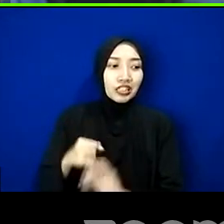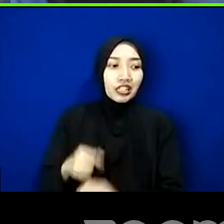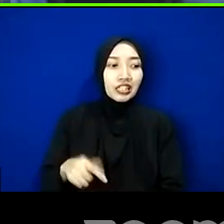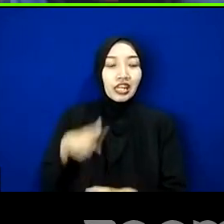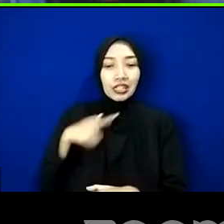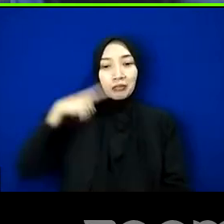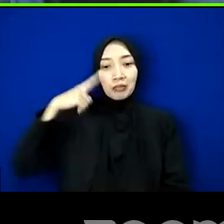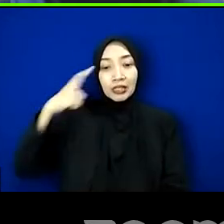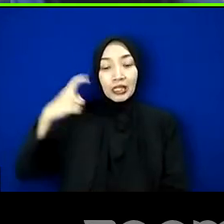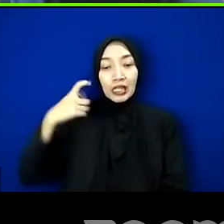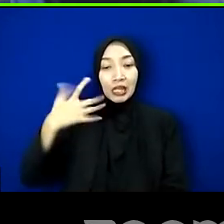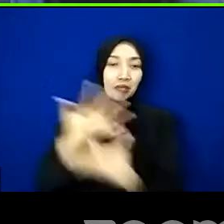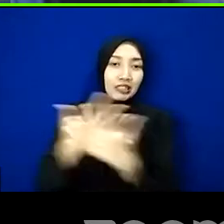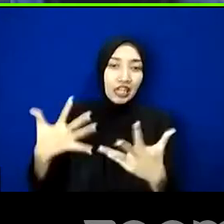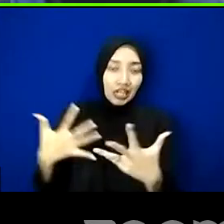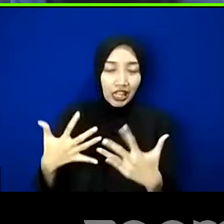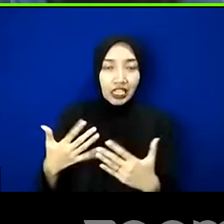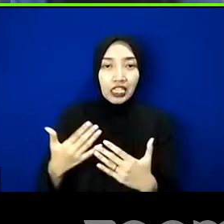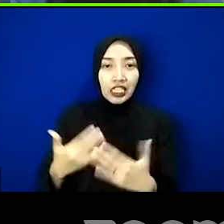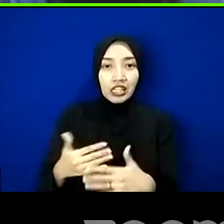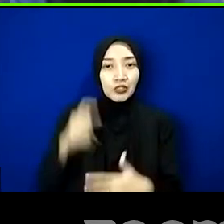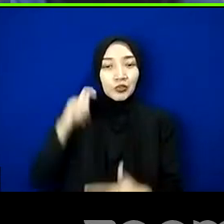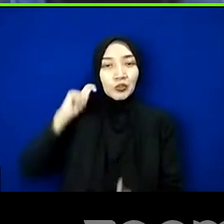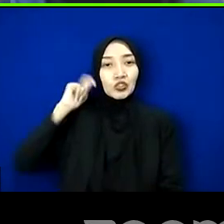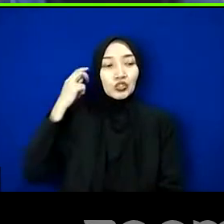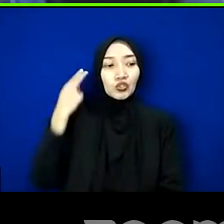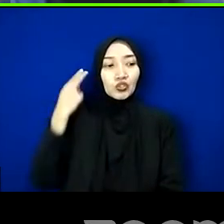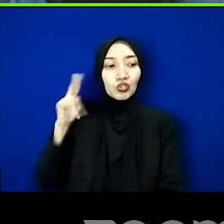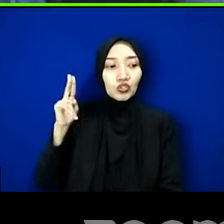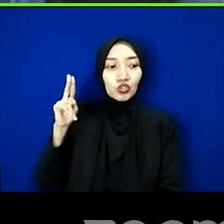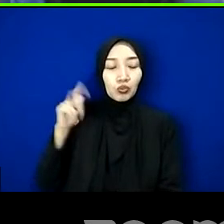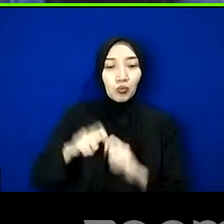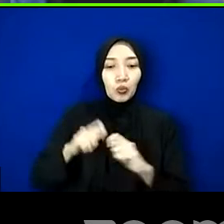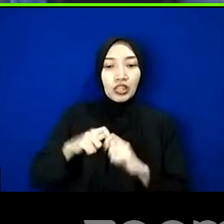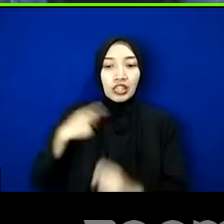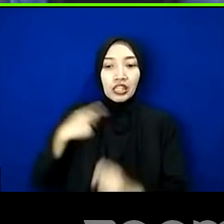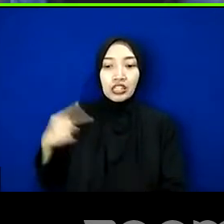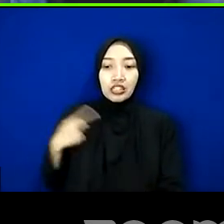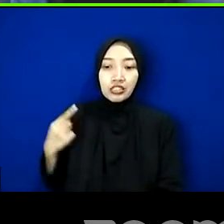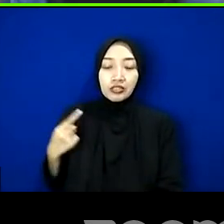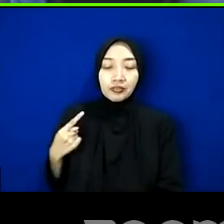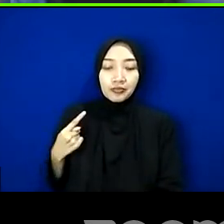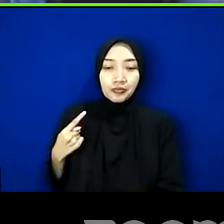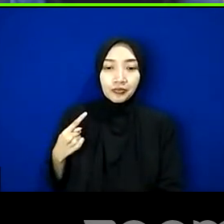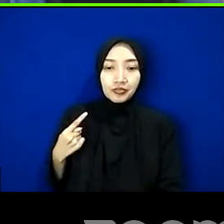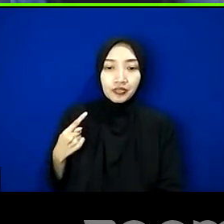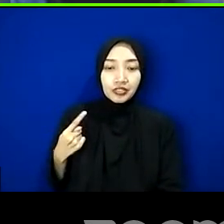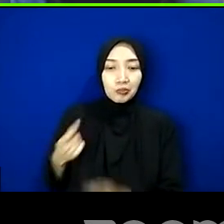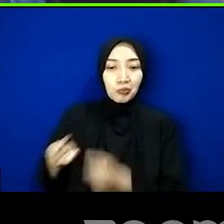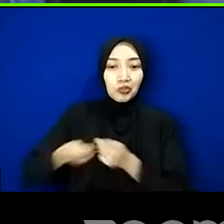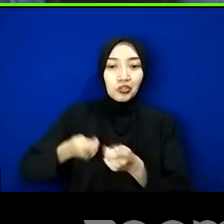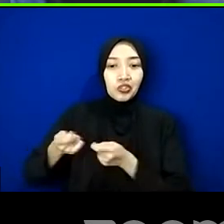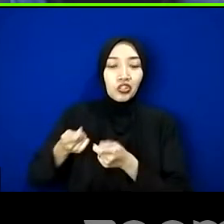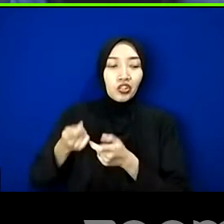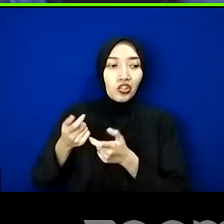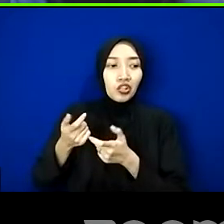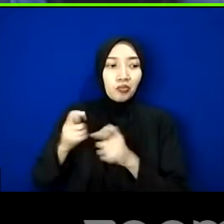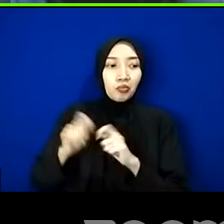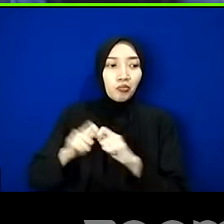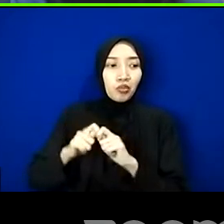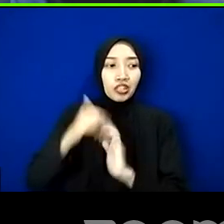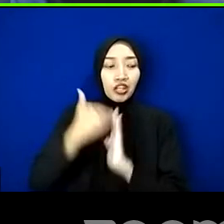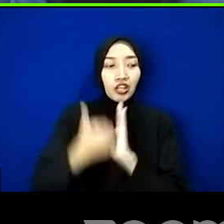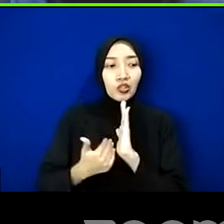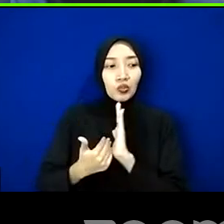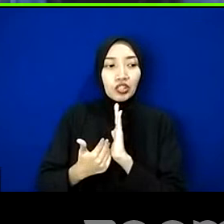to rely our policy making and rely our decision to compose a public policy on the evidence. And